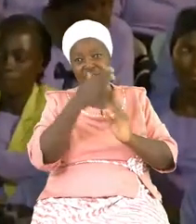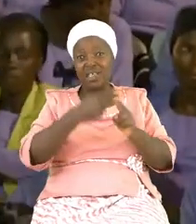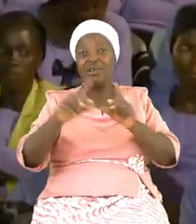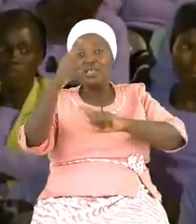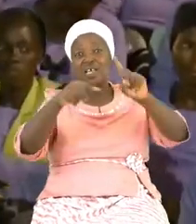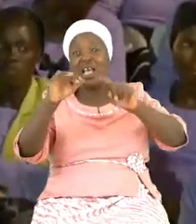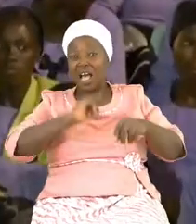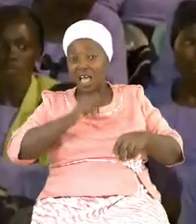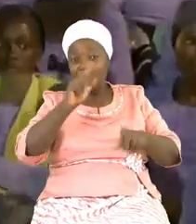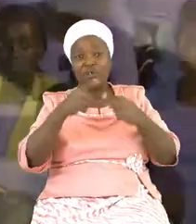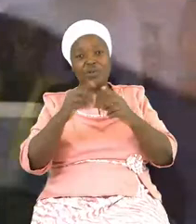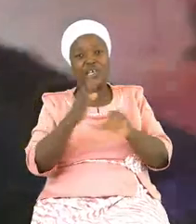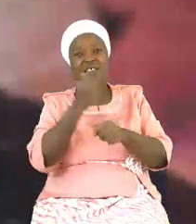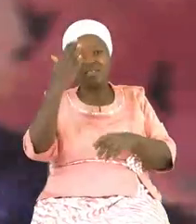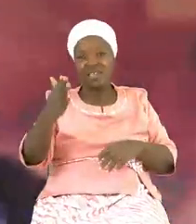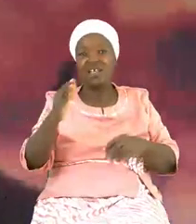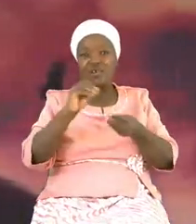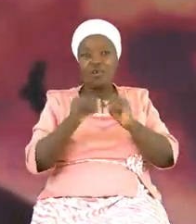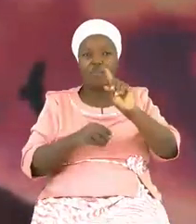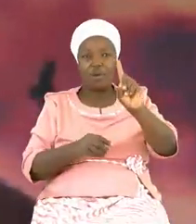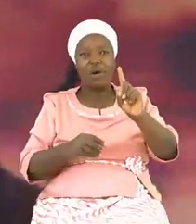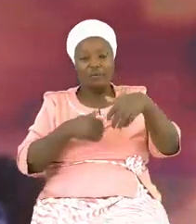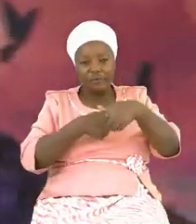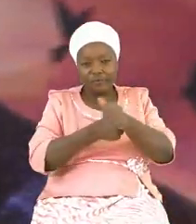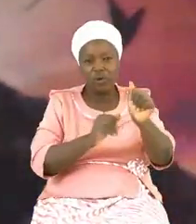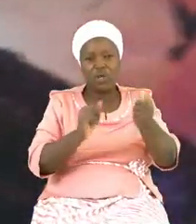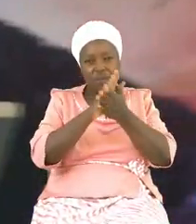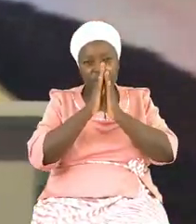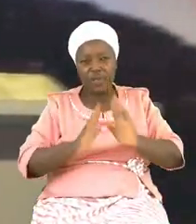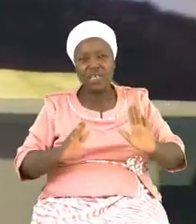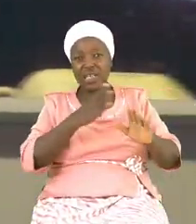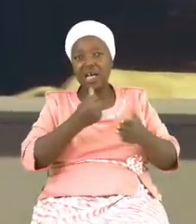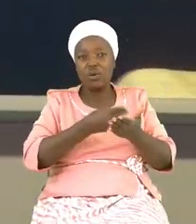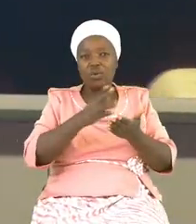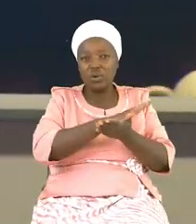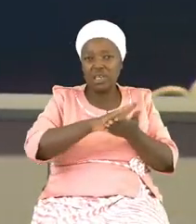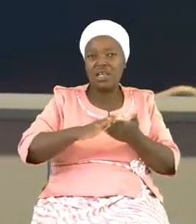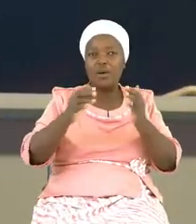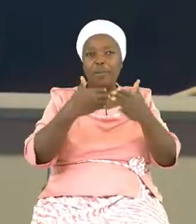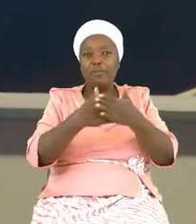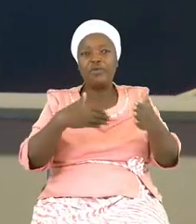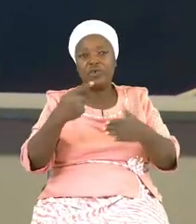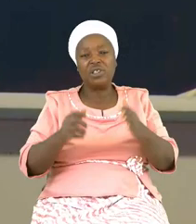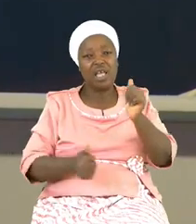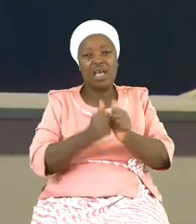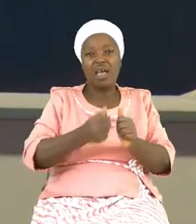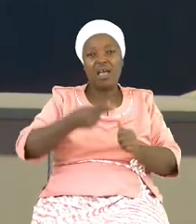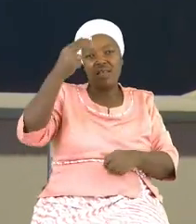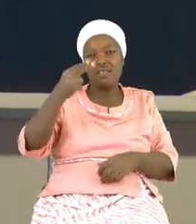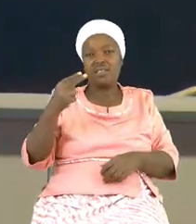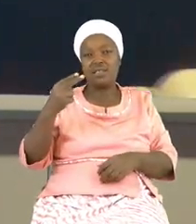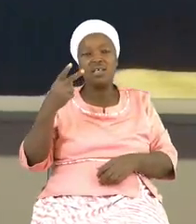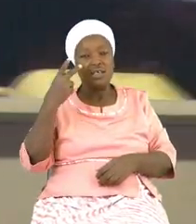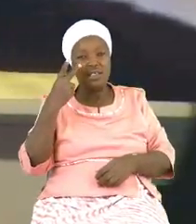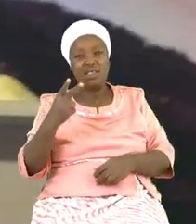at number one, following peace and holiness before the highest. Look at Hebrews chapter